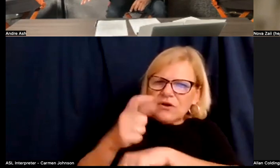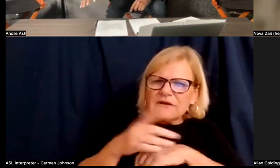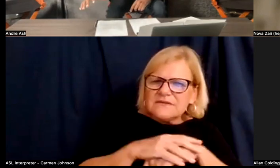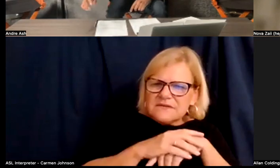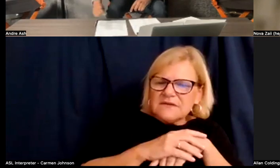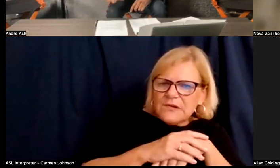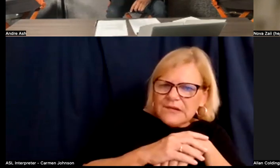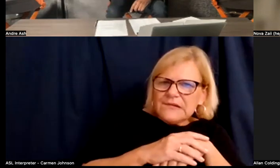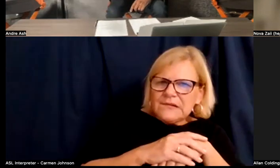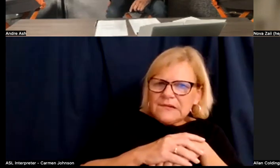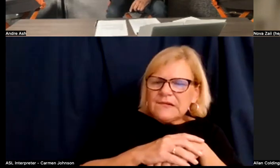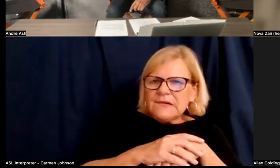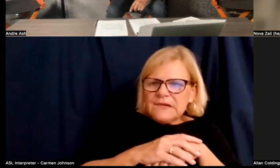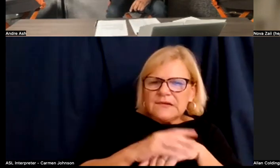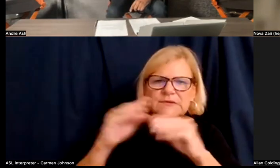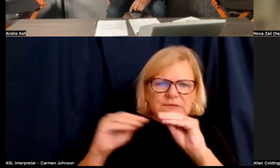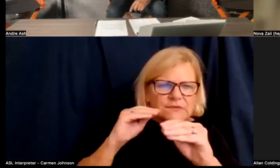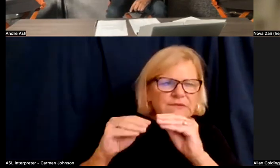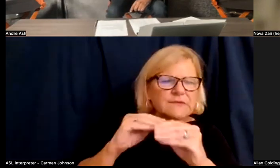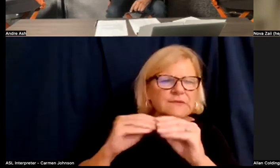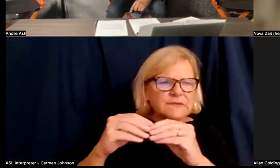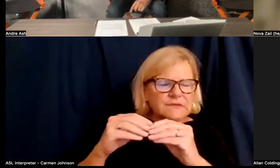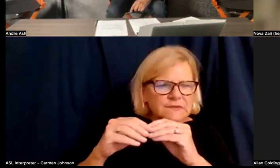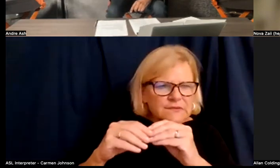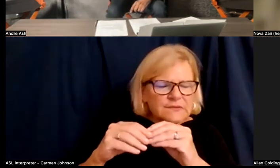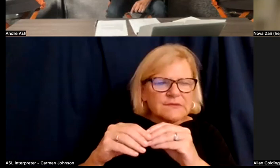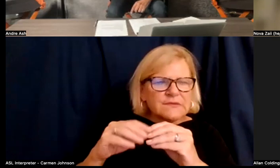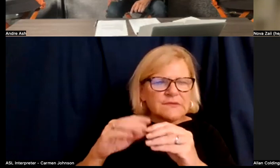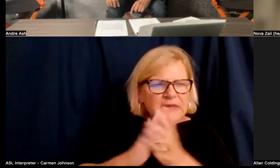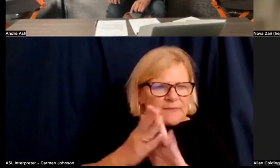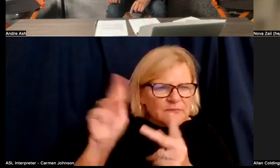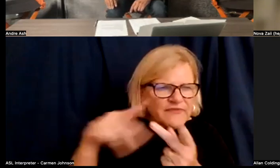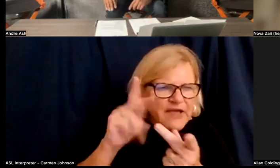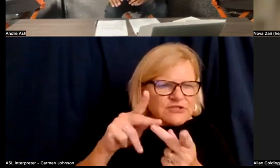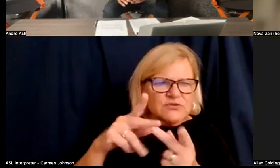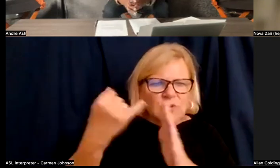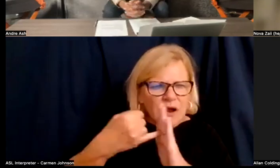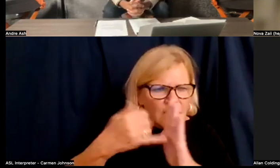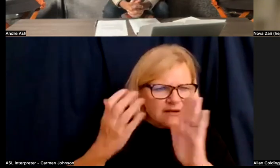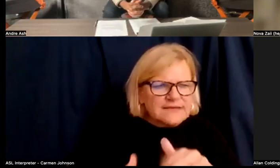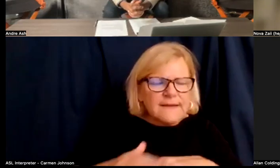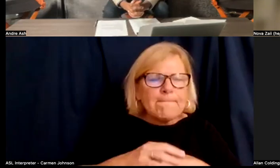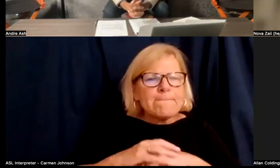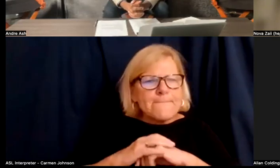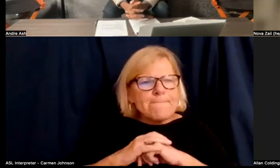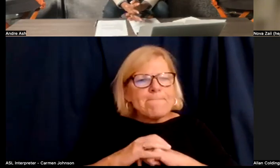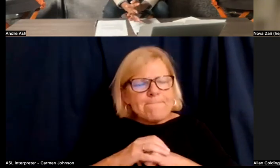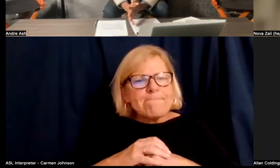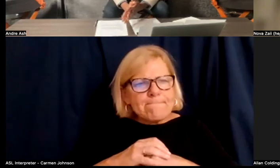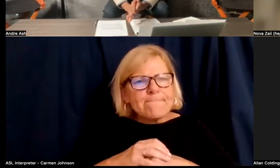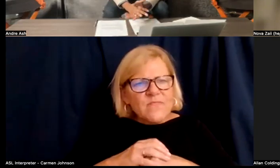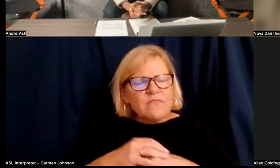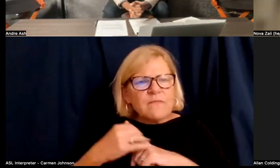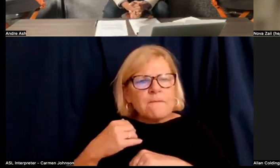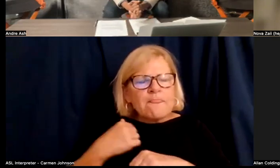to hone in the craft and some sense of perfection when it comes to artists. And you know, it leads me to